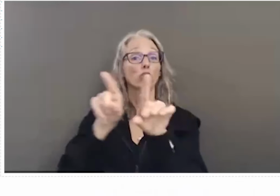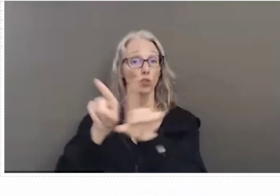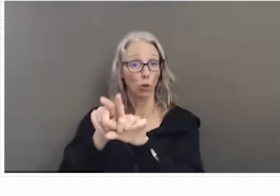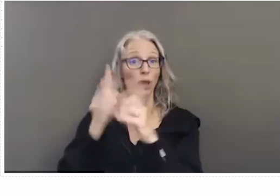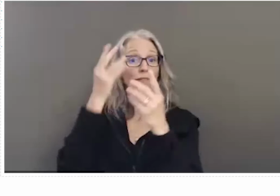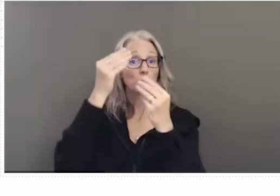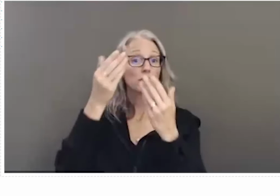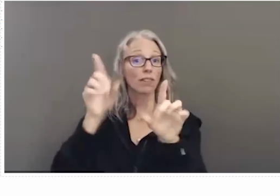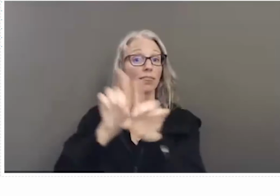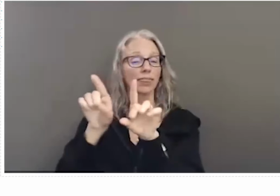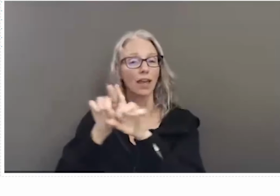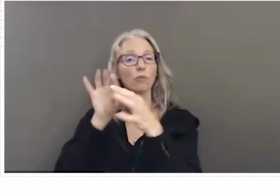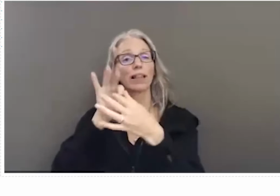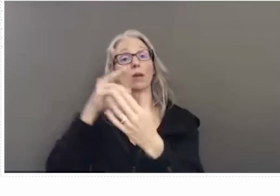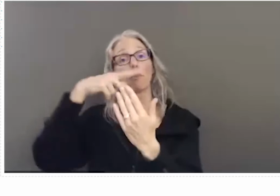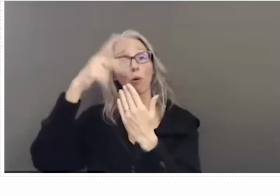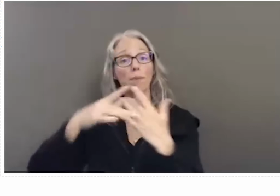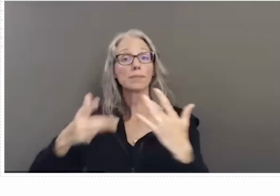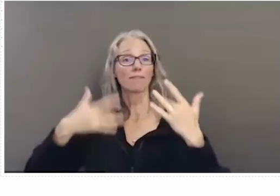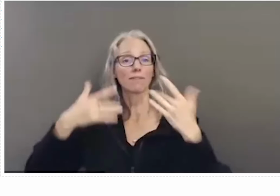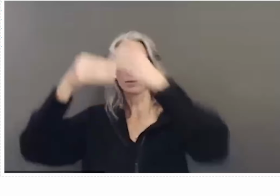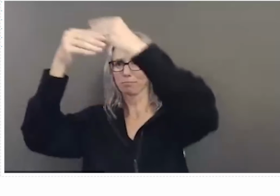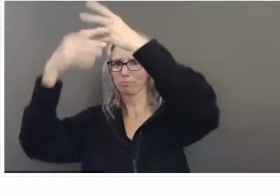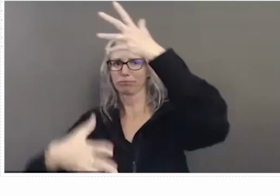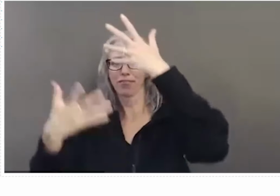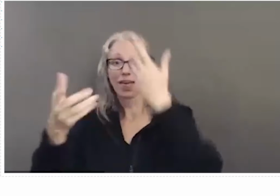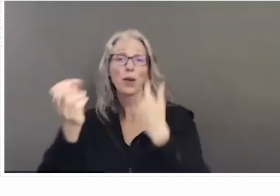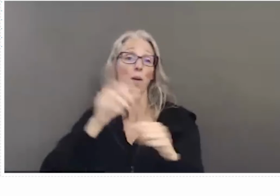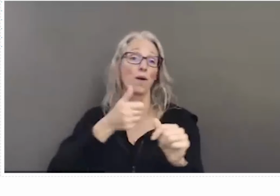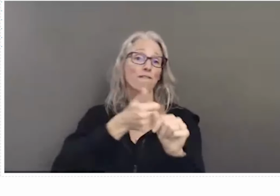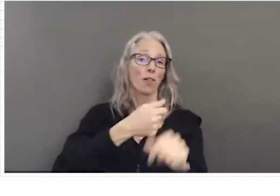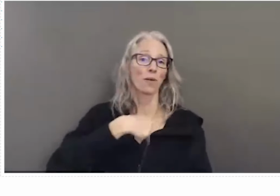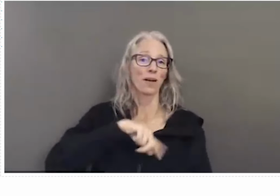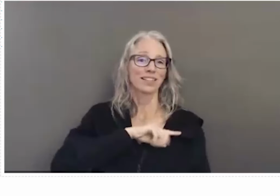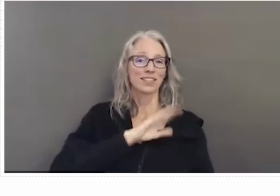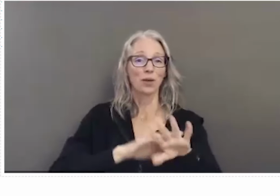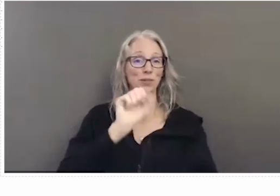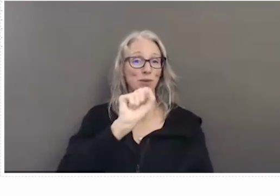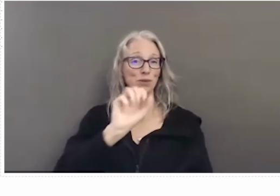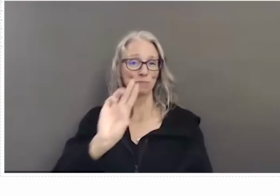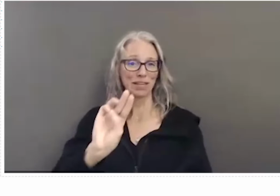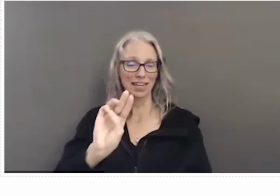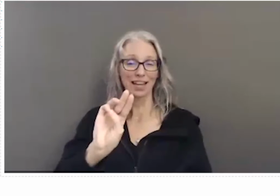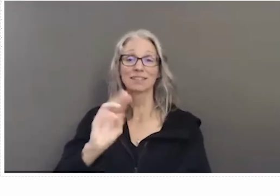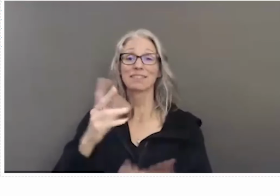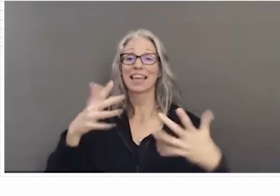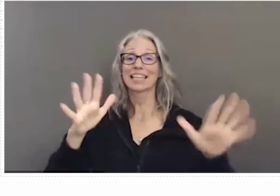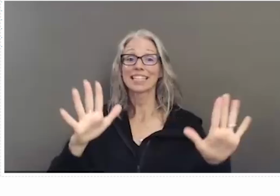or you can follow us on social media. So many thanks, and wishing everybody a happy long weekend.